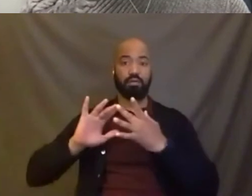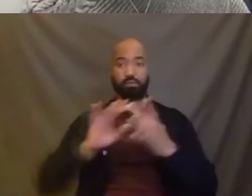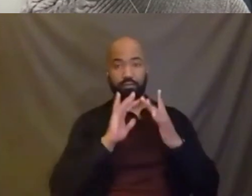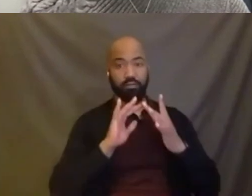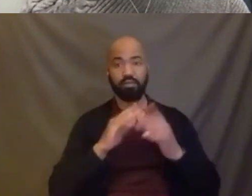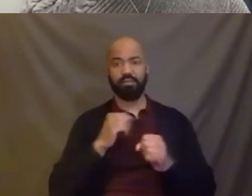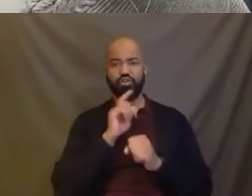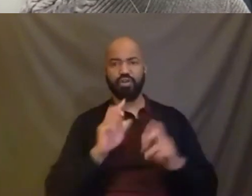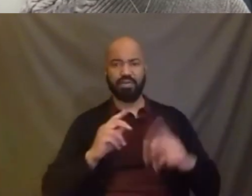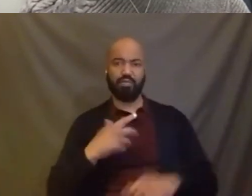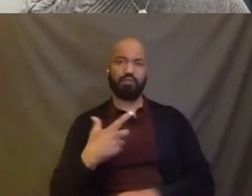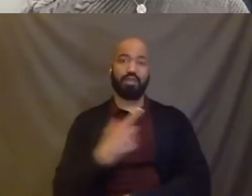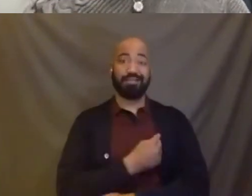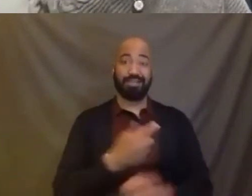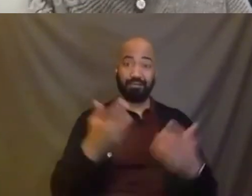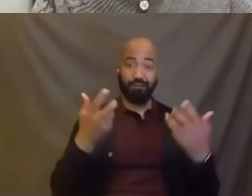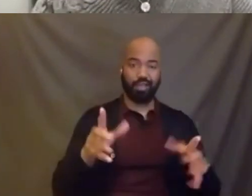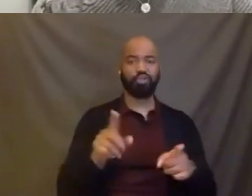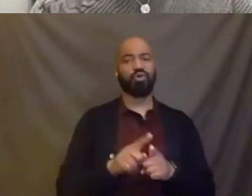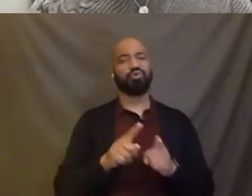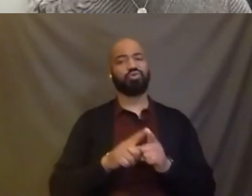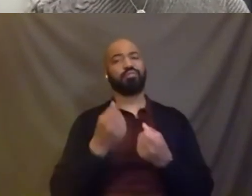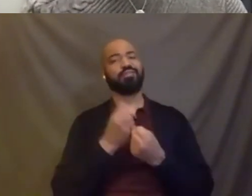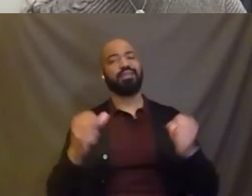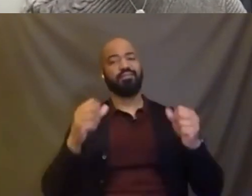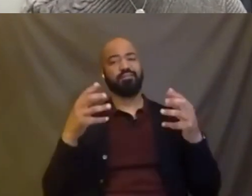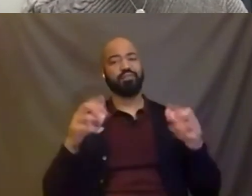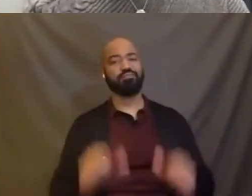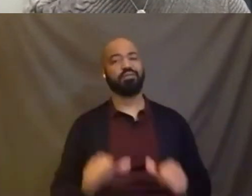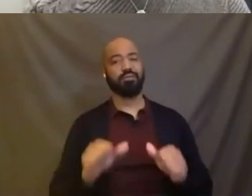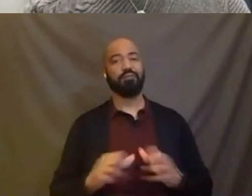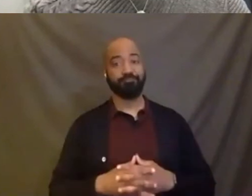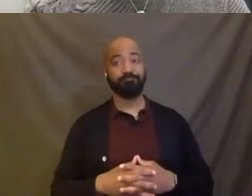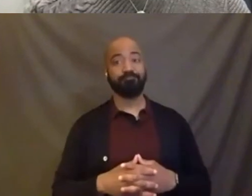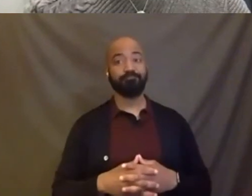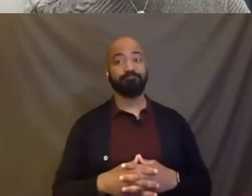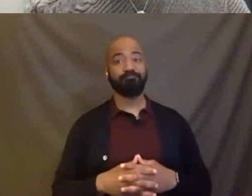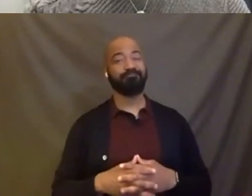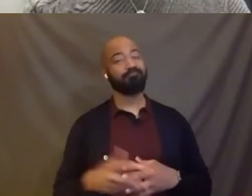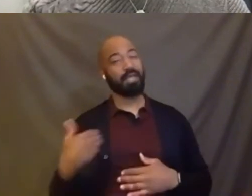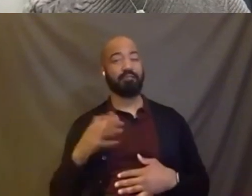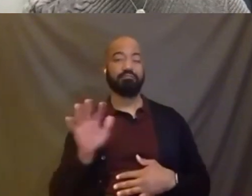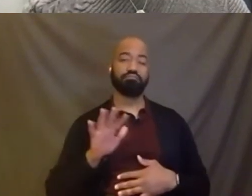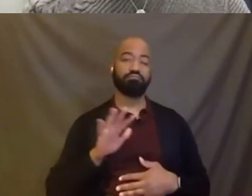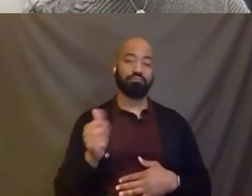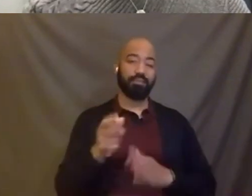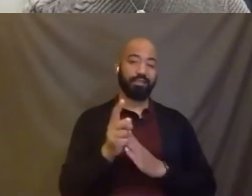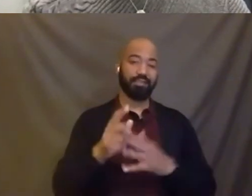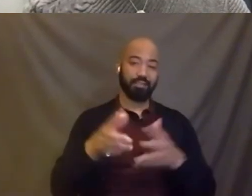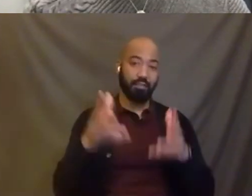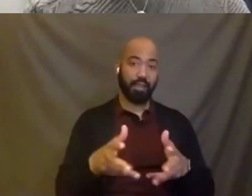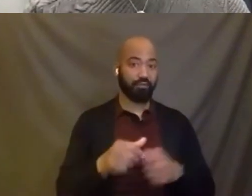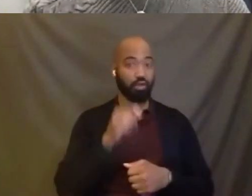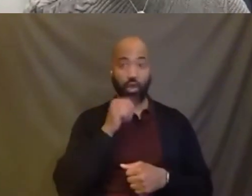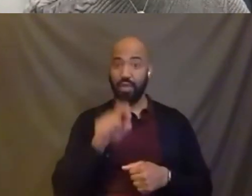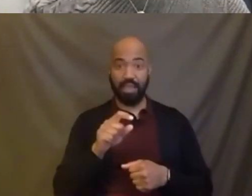as safe as possible. So right. Yeah. Right. Exactly. Cool. We have about 10 minutes left. We don't have to fill the whole